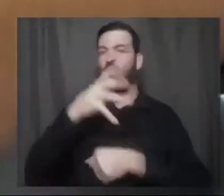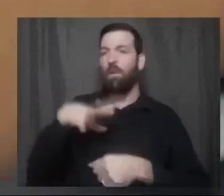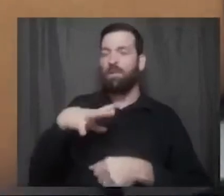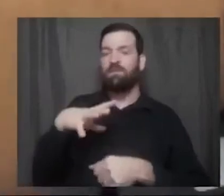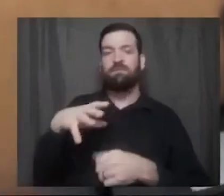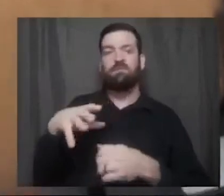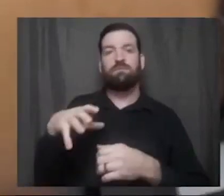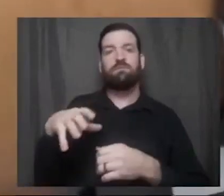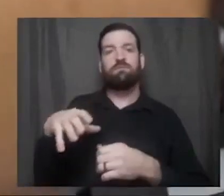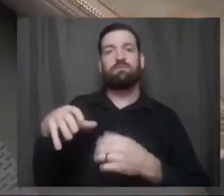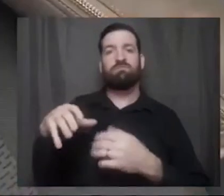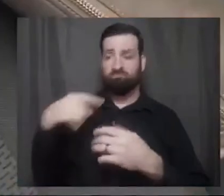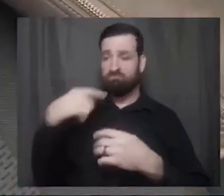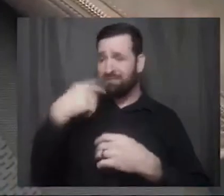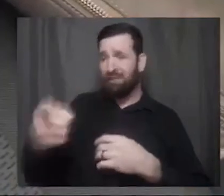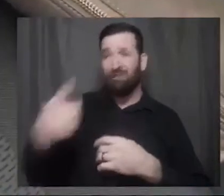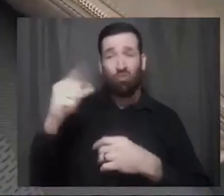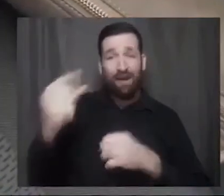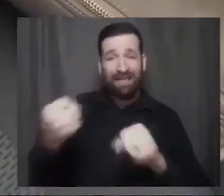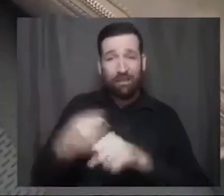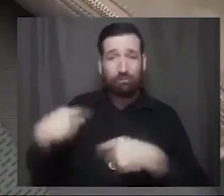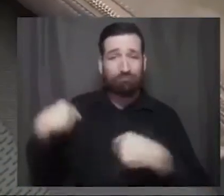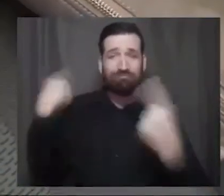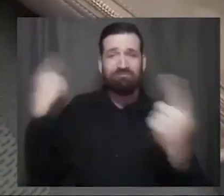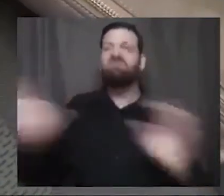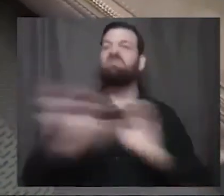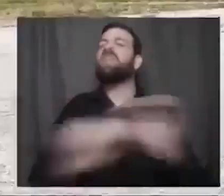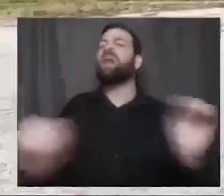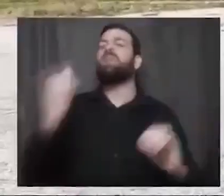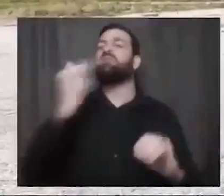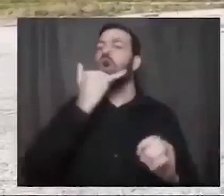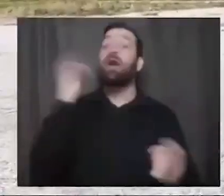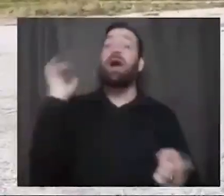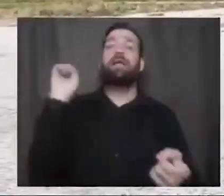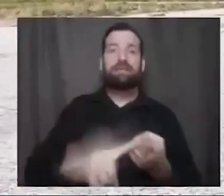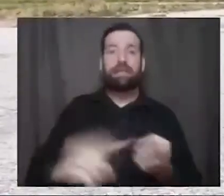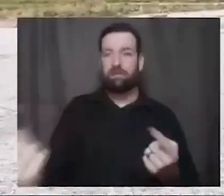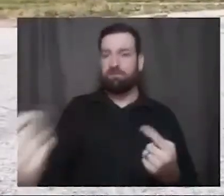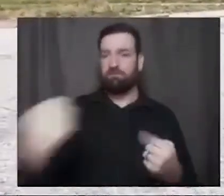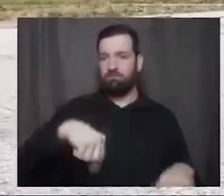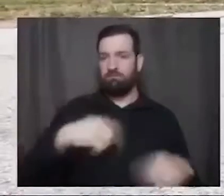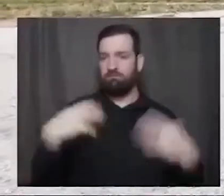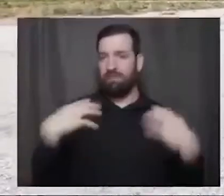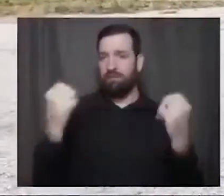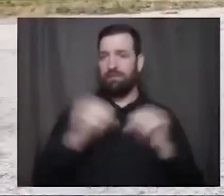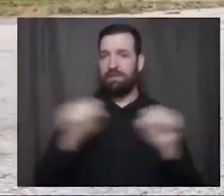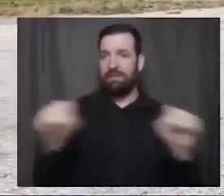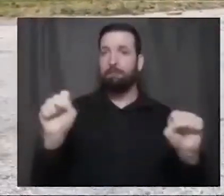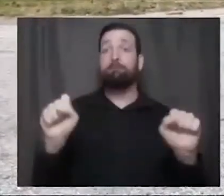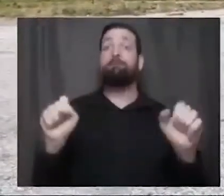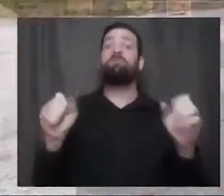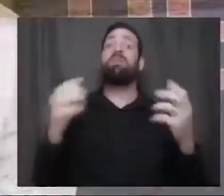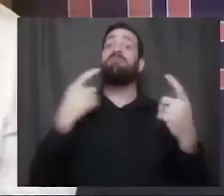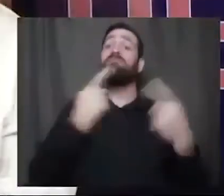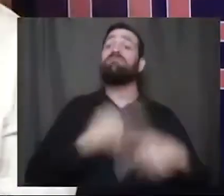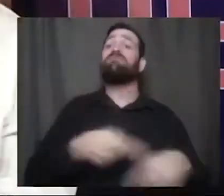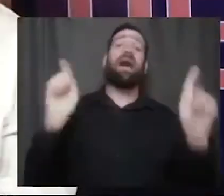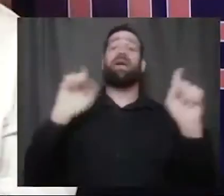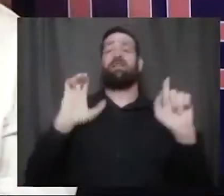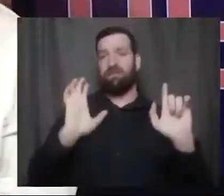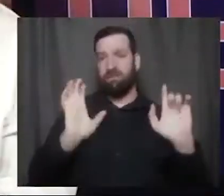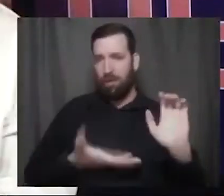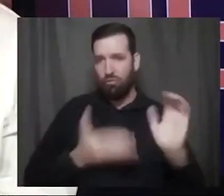by all sorts of doctors that nothing was wrong with her until she came here to the health system and finally got answers from our doctors. The surgery